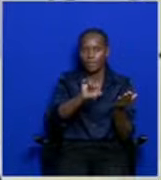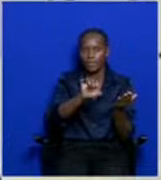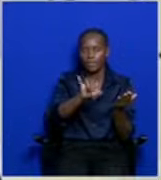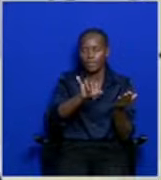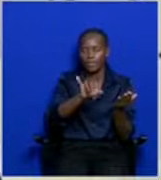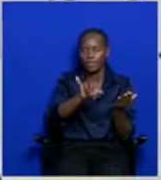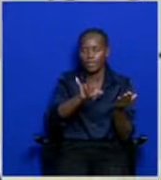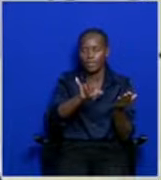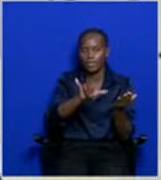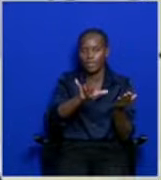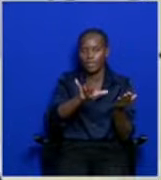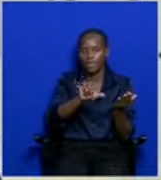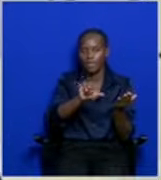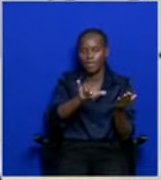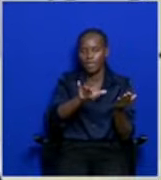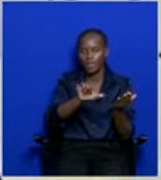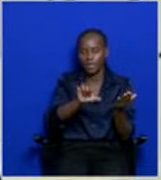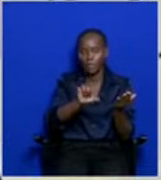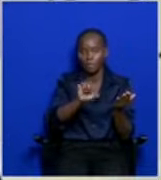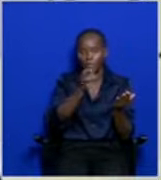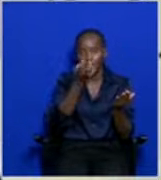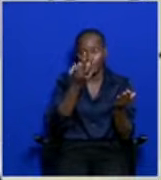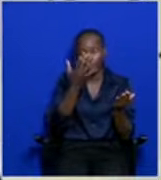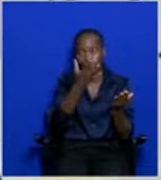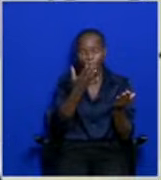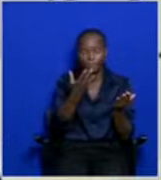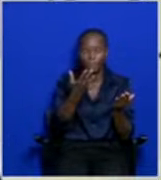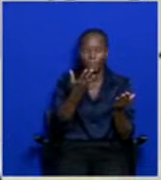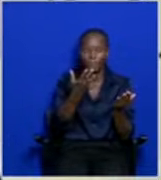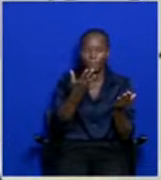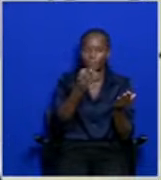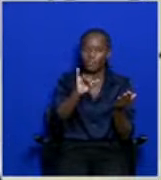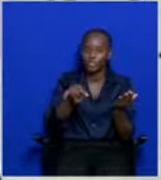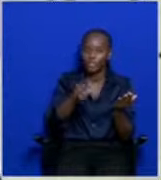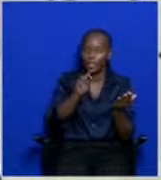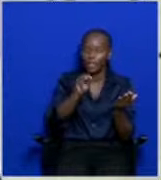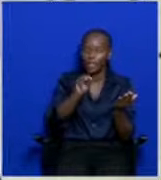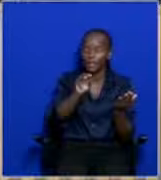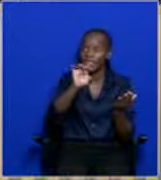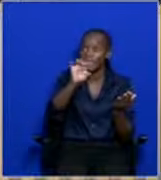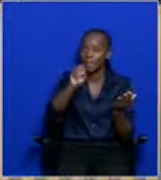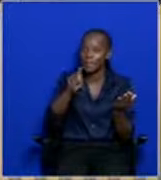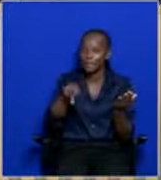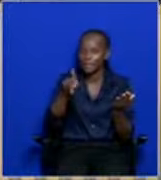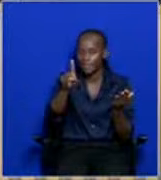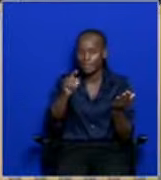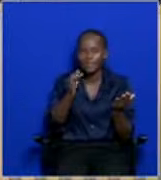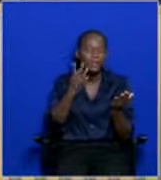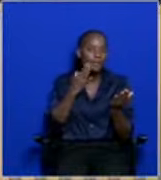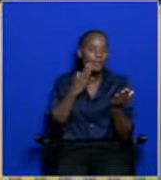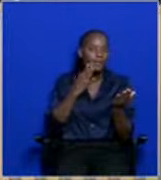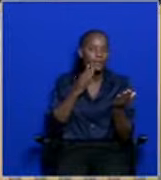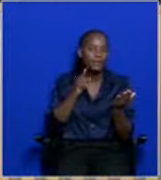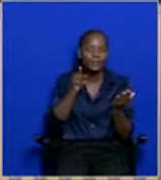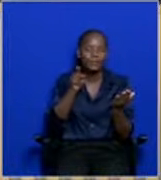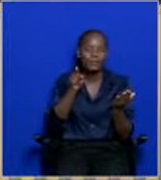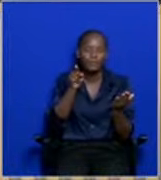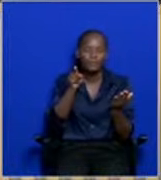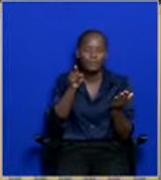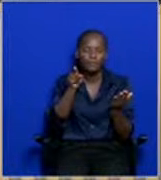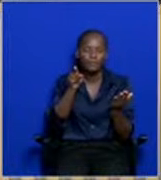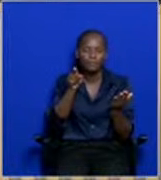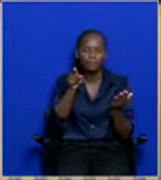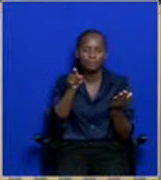of this incident. And commissioners, just to note, specifically at page 114